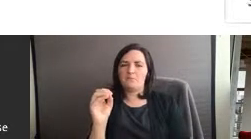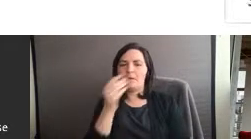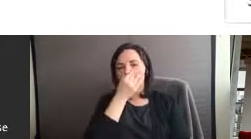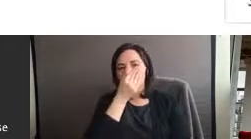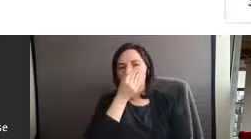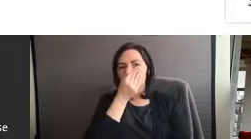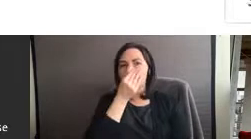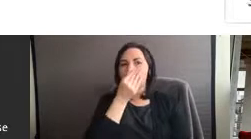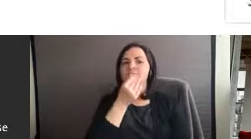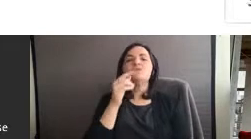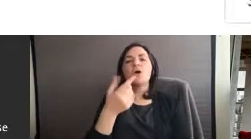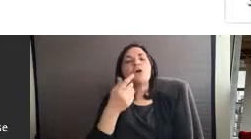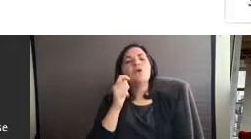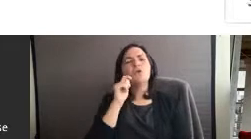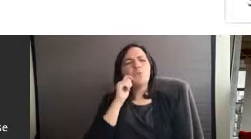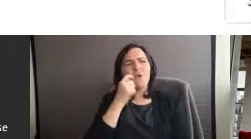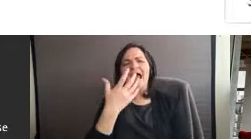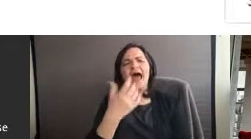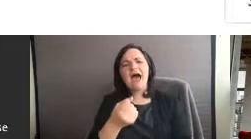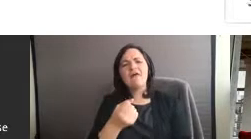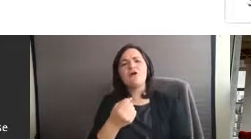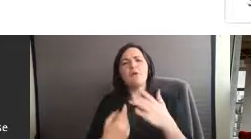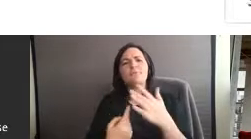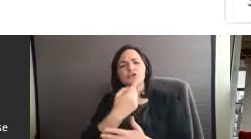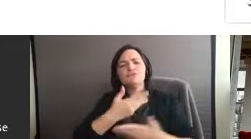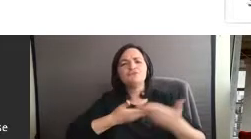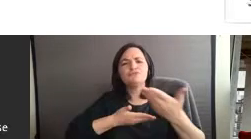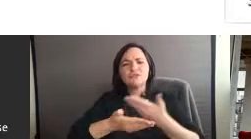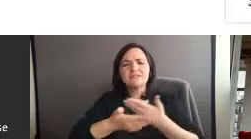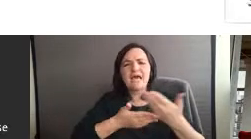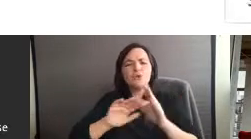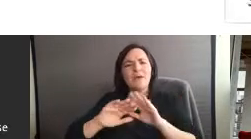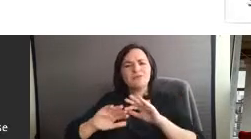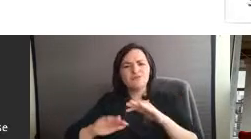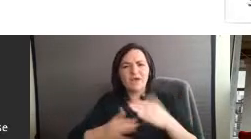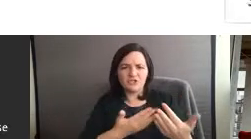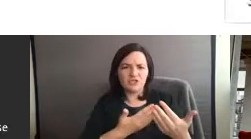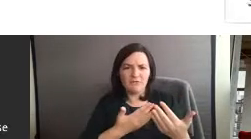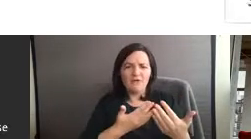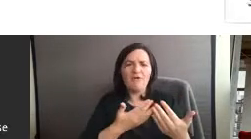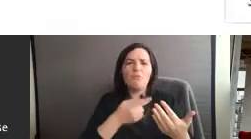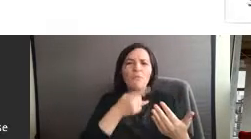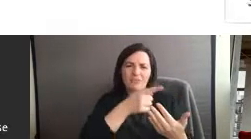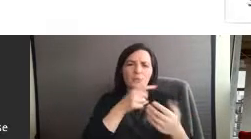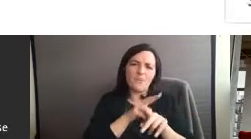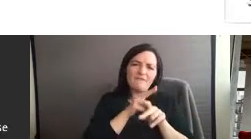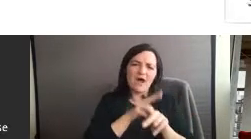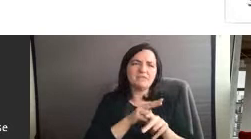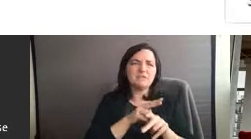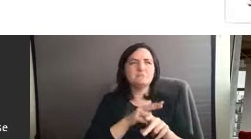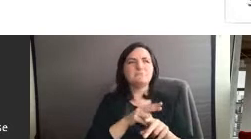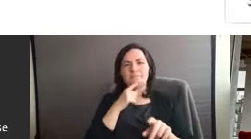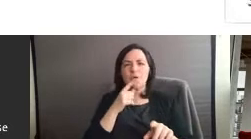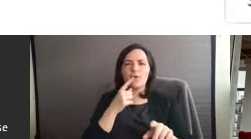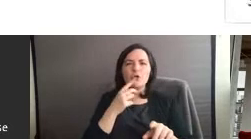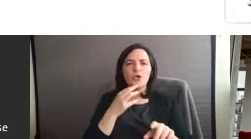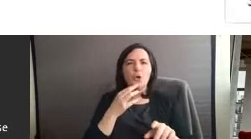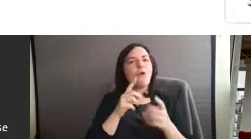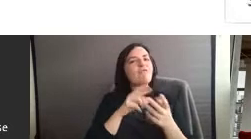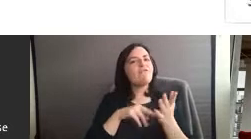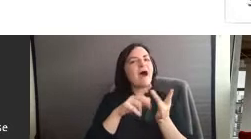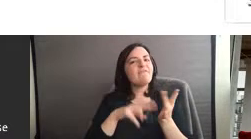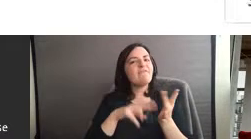mean, you'll get a chance to talk about your introduction because you'll be talking about your rationale in your Viva. I'd suggest you do need to send a bit